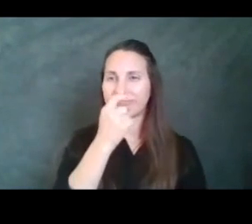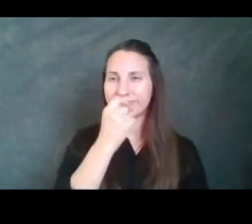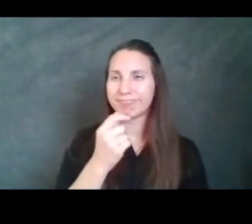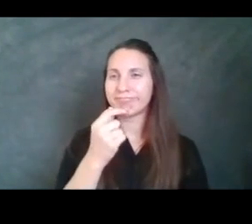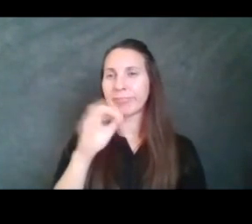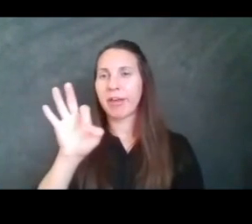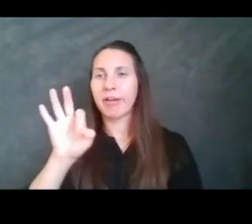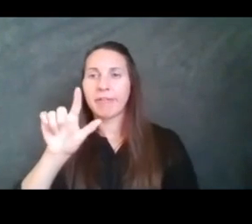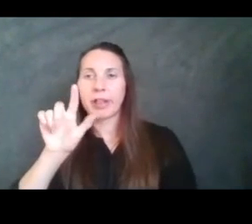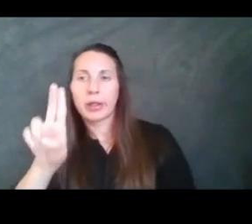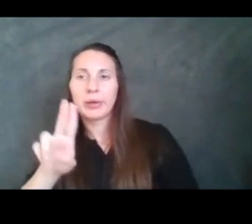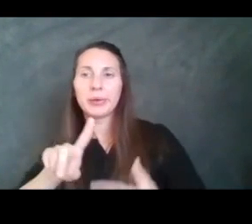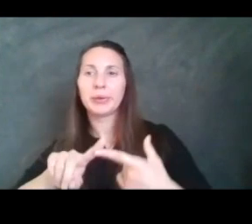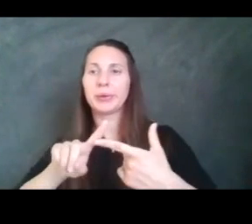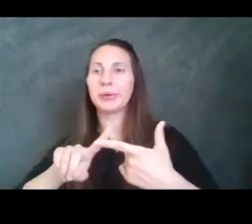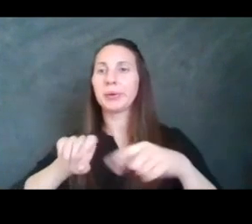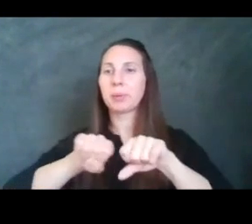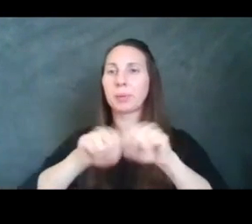maybe a broken bone,